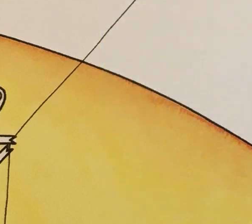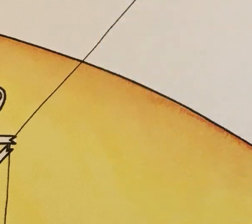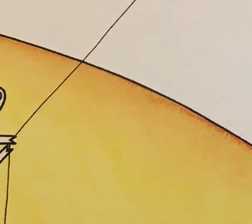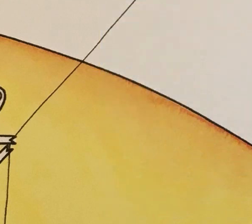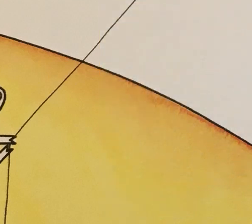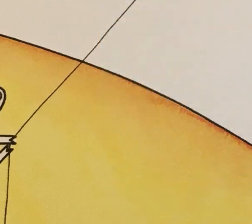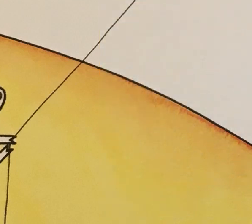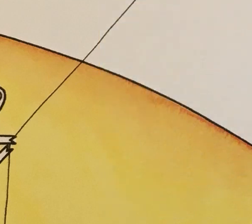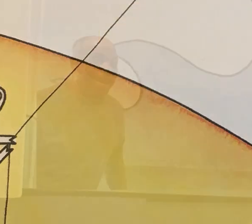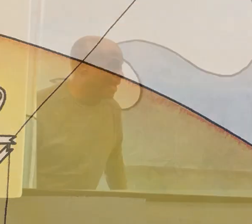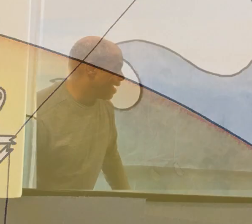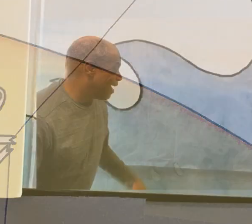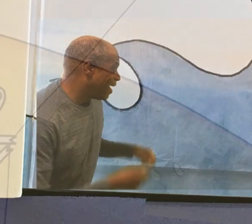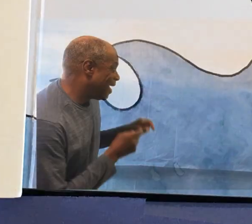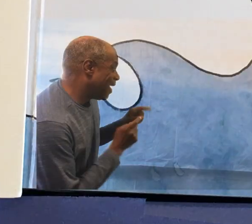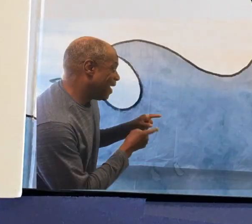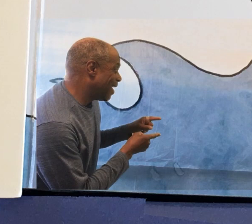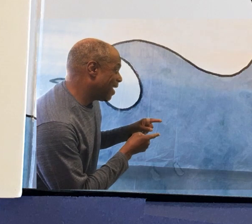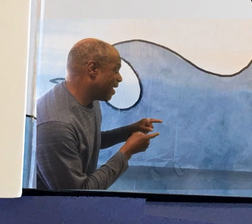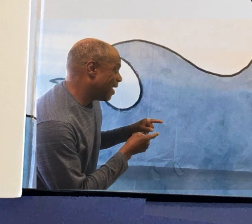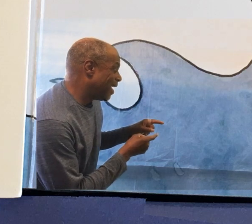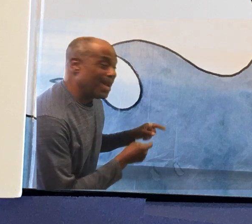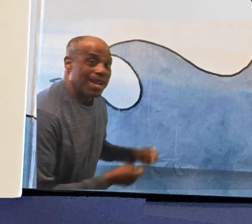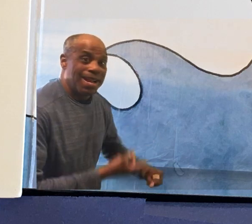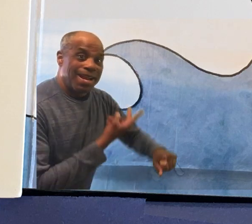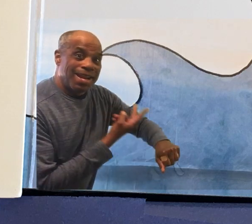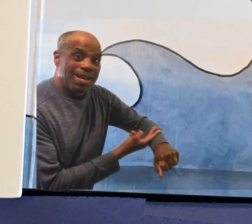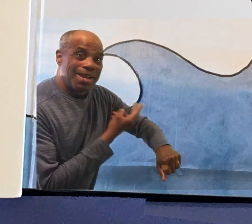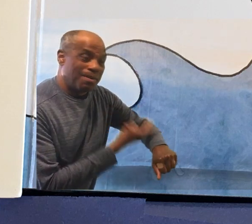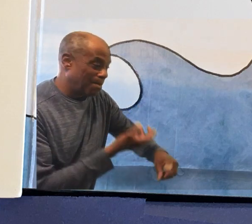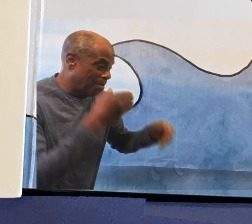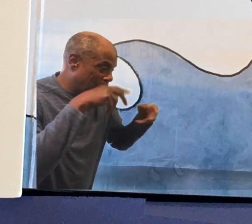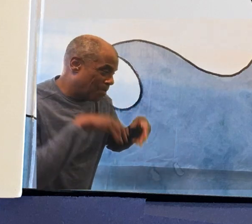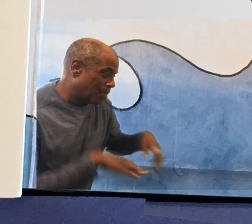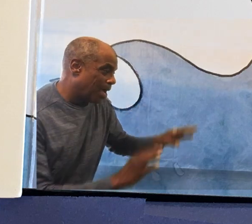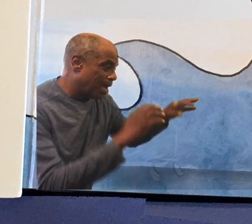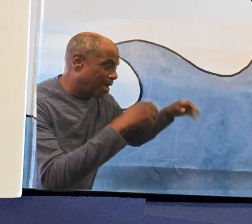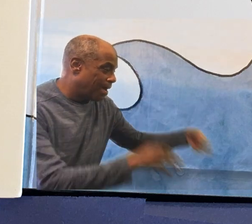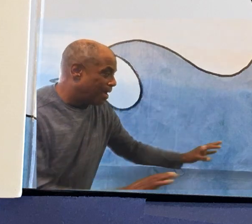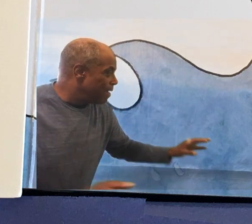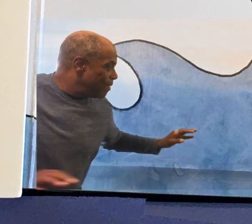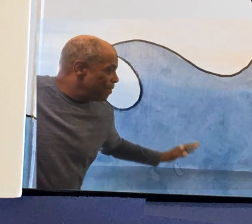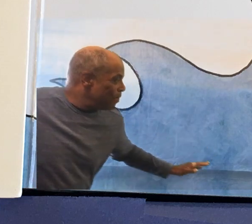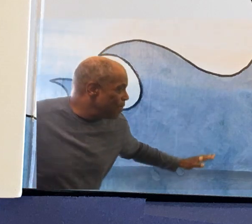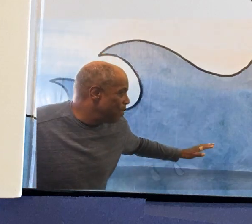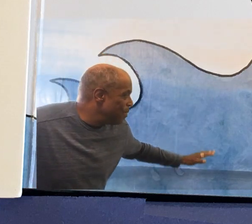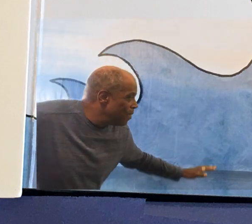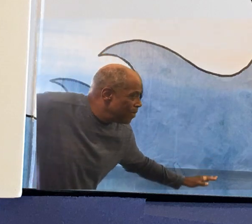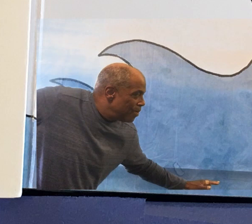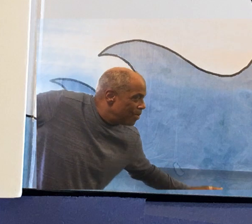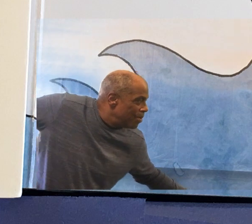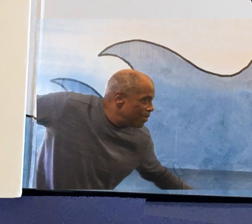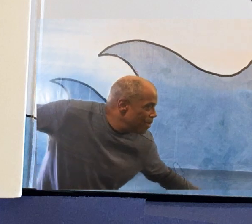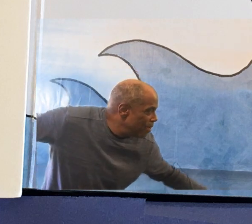And here Wind And here is the Wave Sheep.